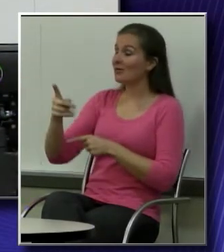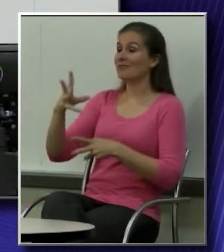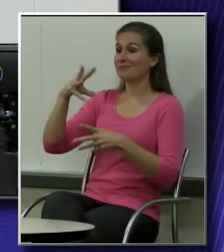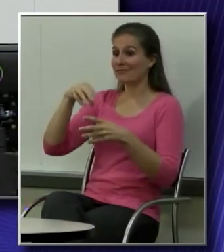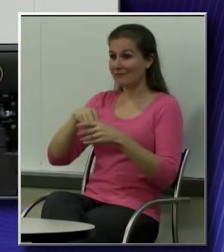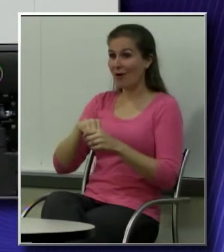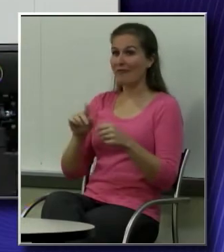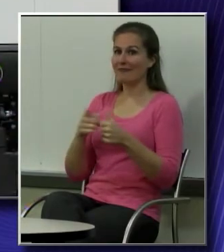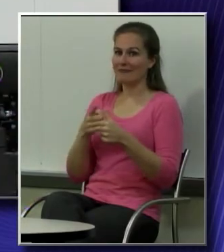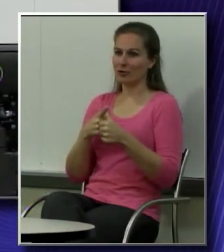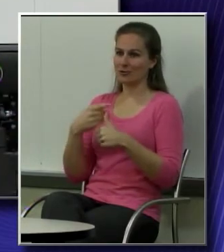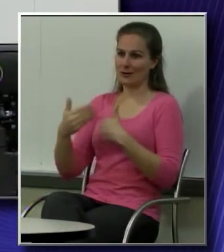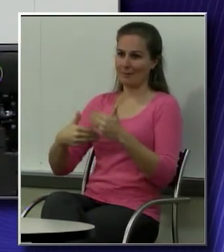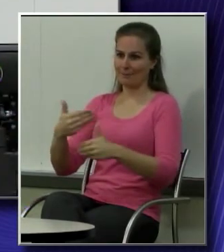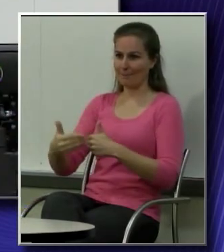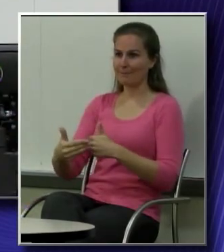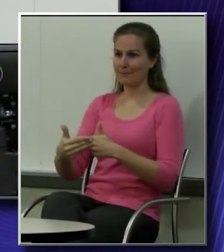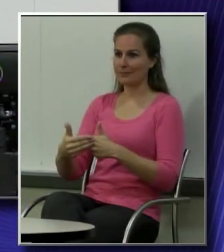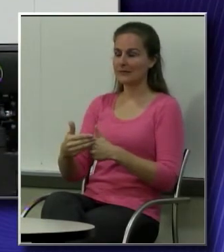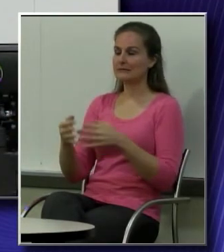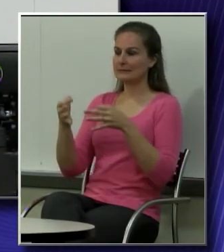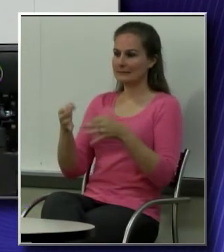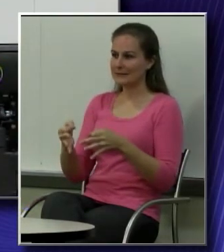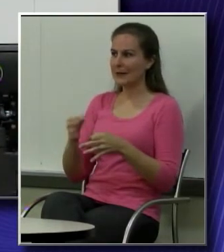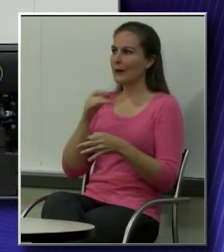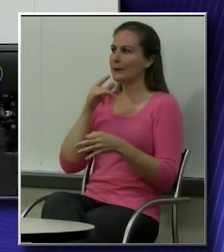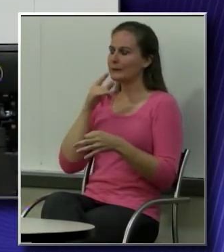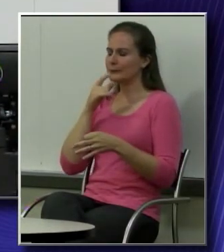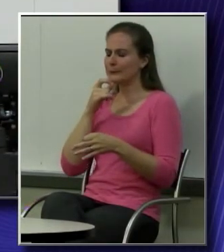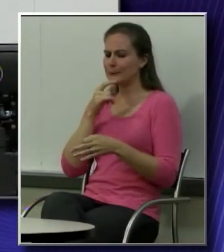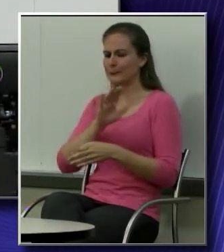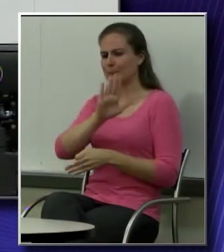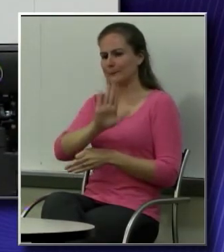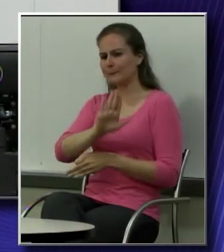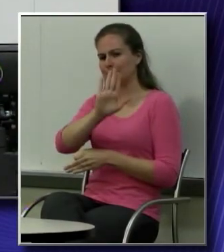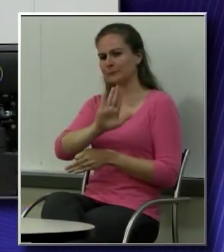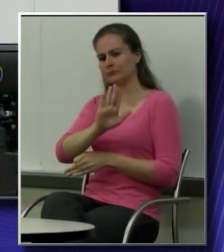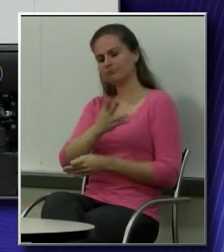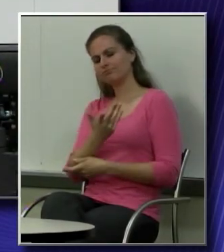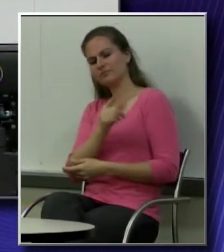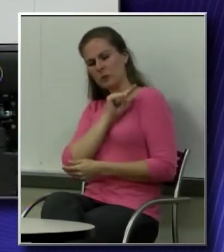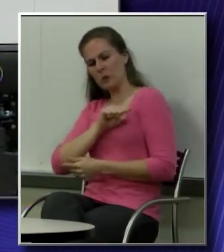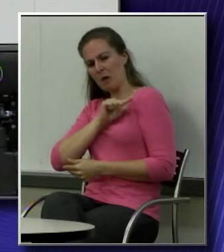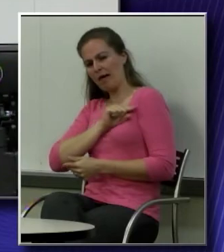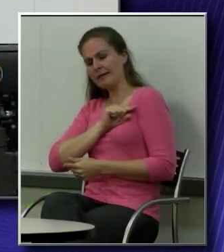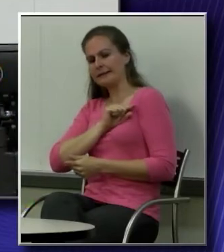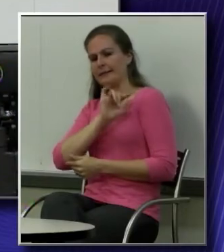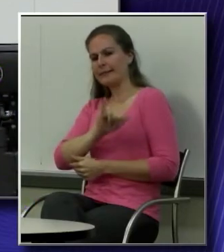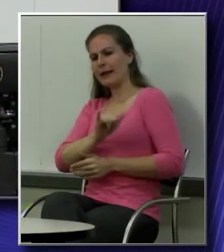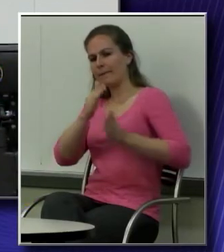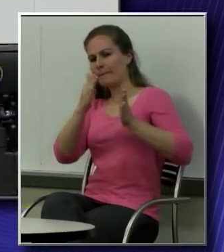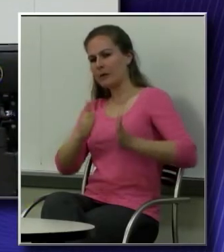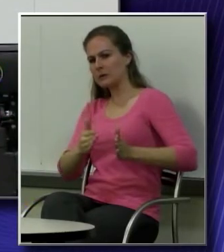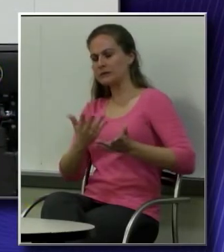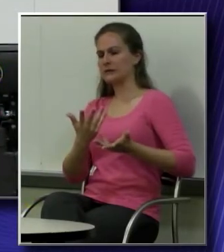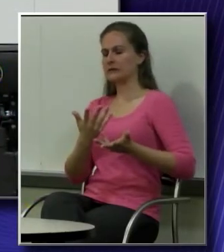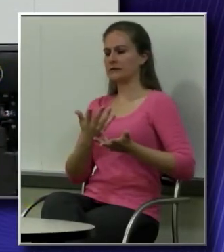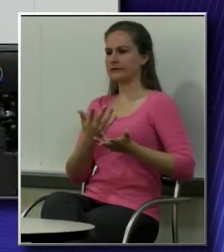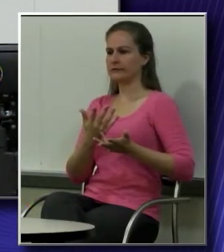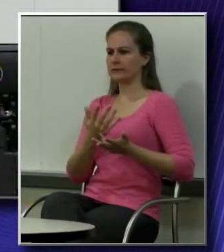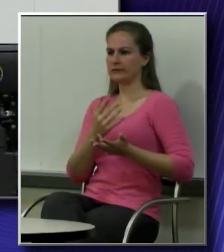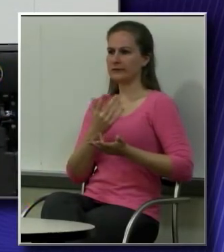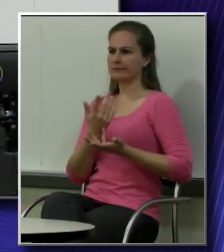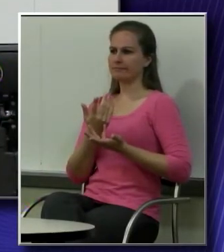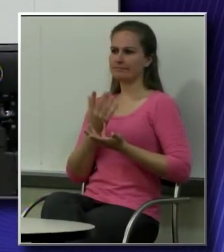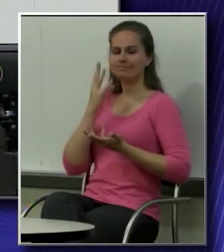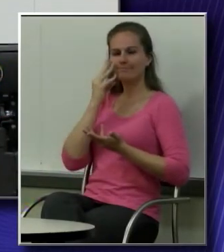first step, which will determine the leadership profile that we use to advertise the position and recruit